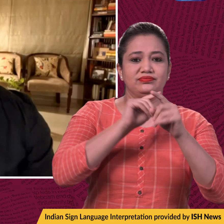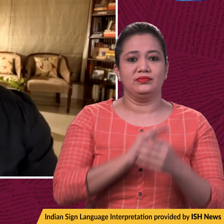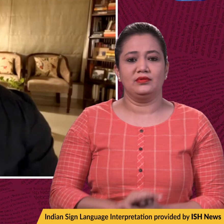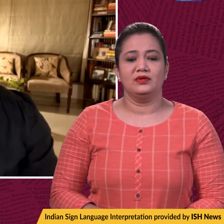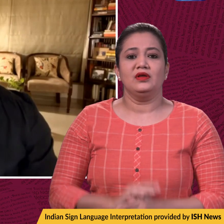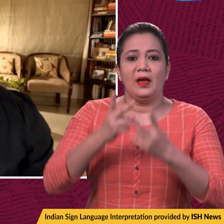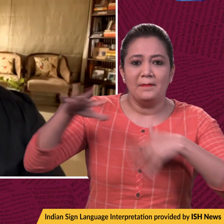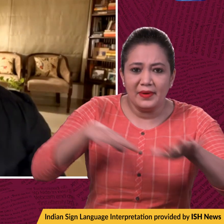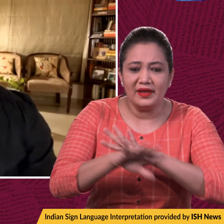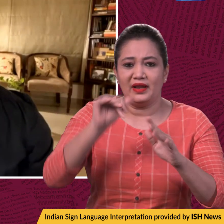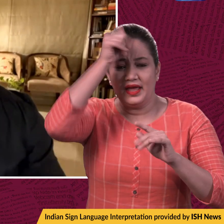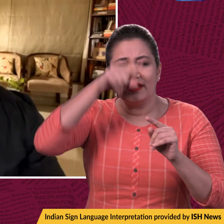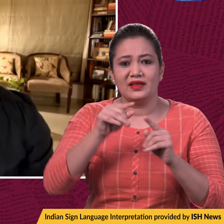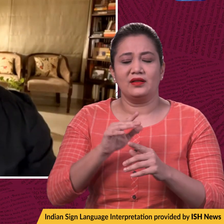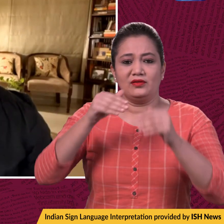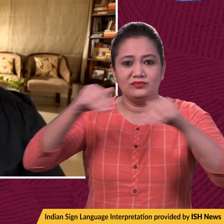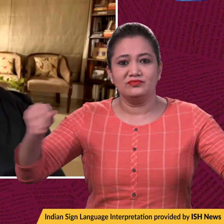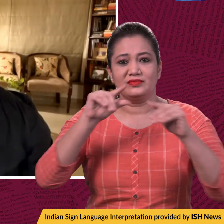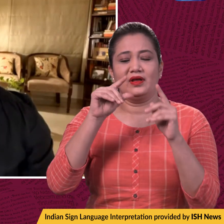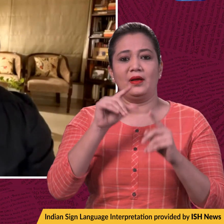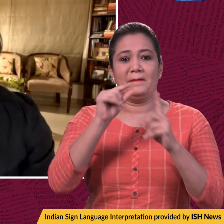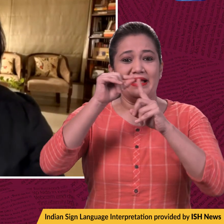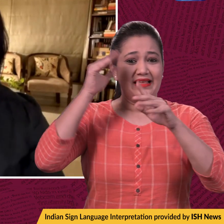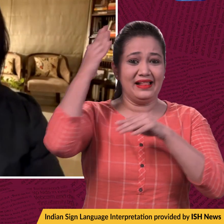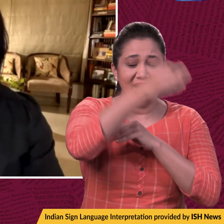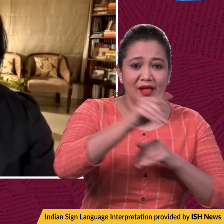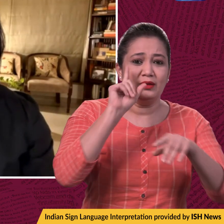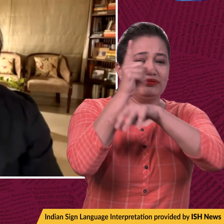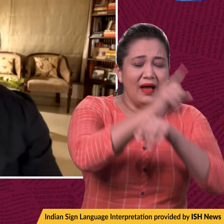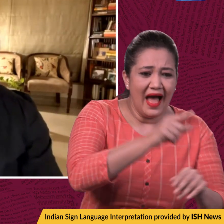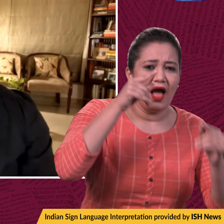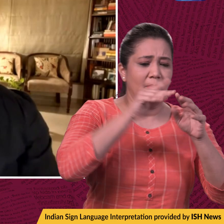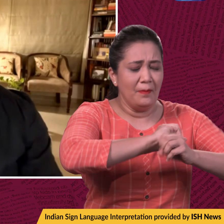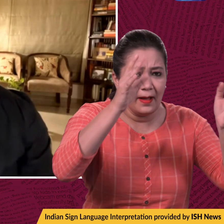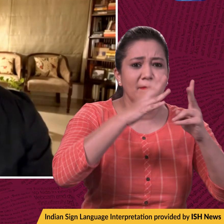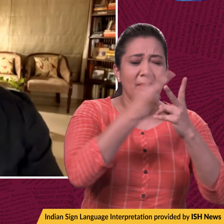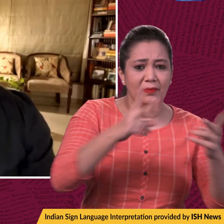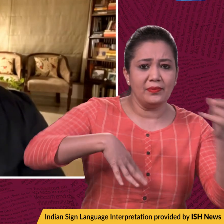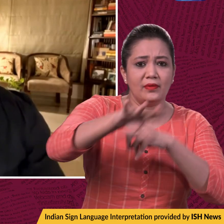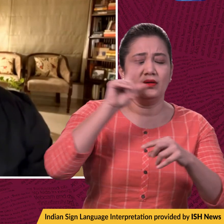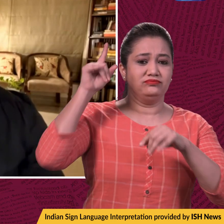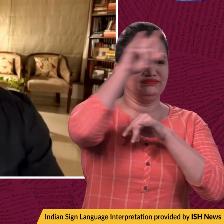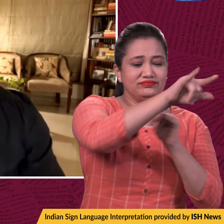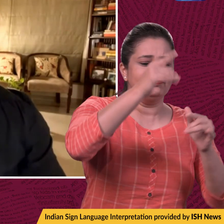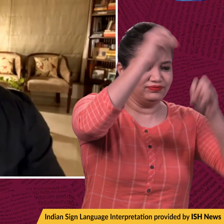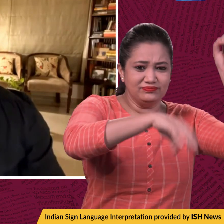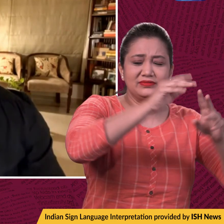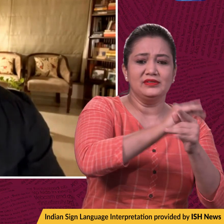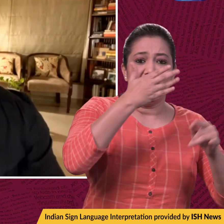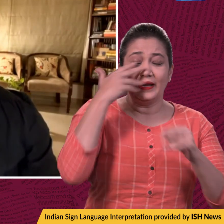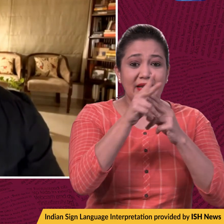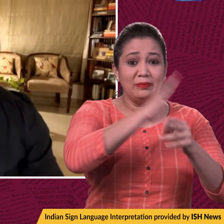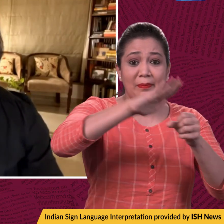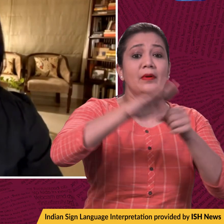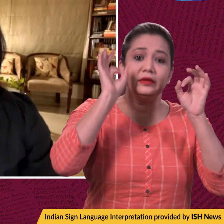attacks, in which the Indian Army went across the line of control into Pakistan-occupied Kashmir and conducted an airstrike on